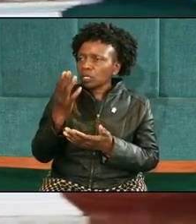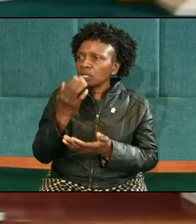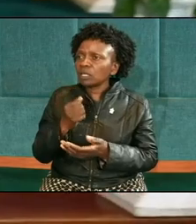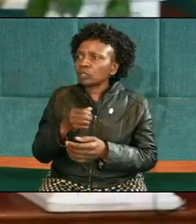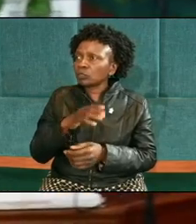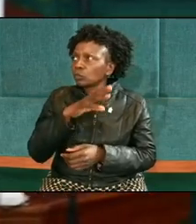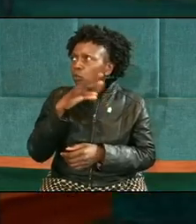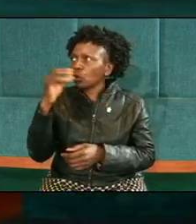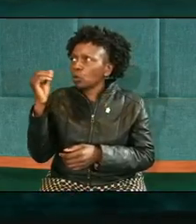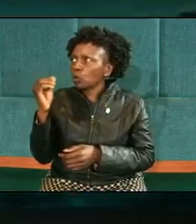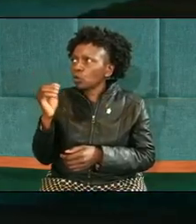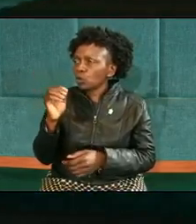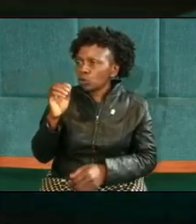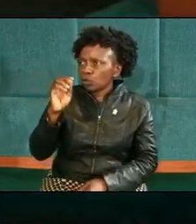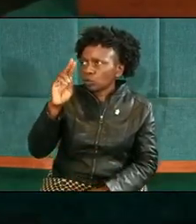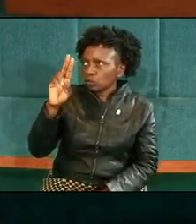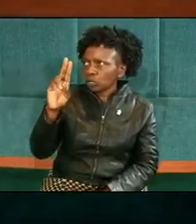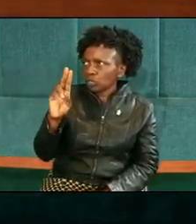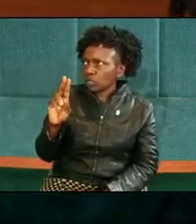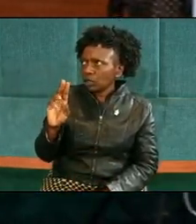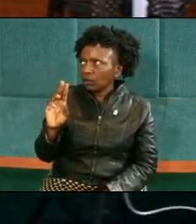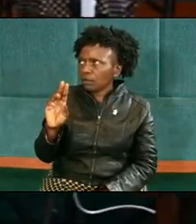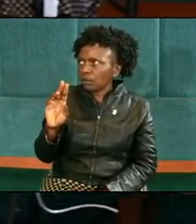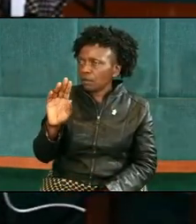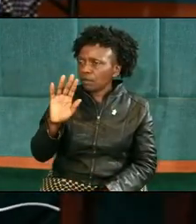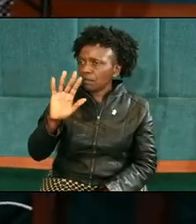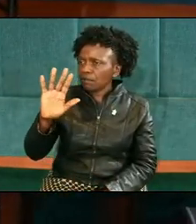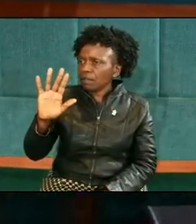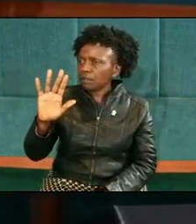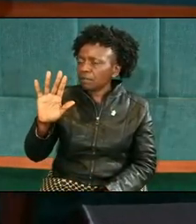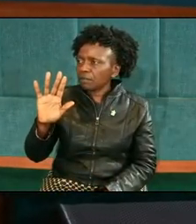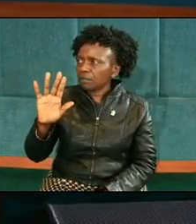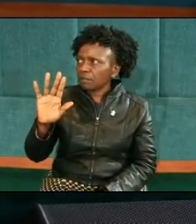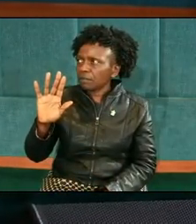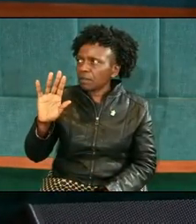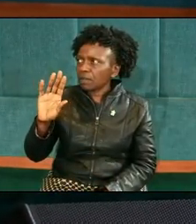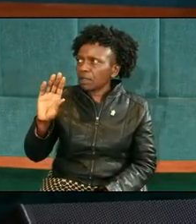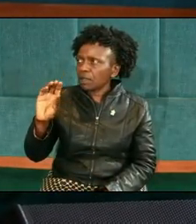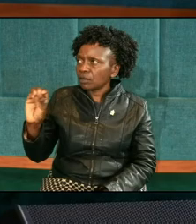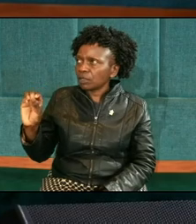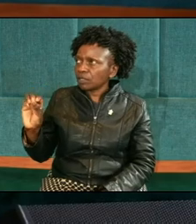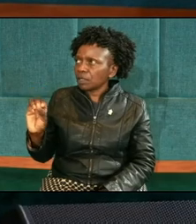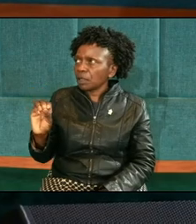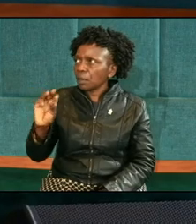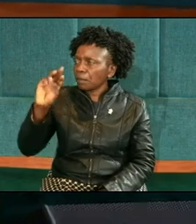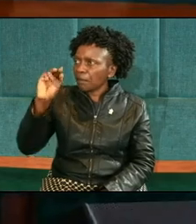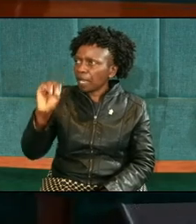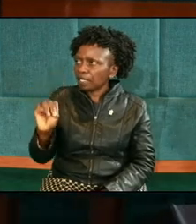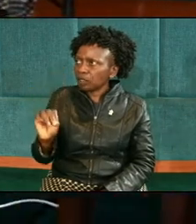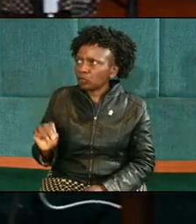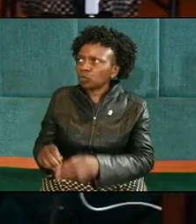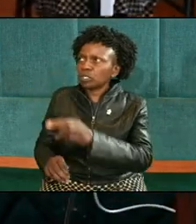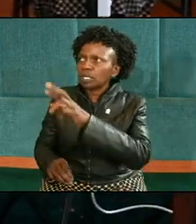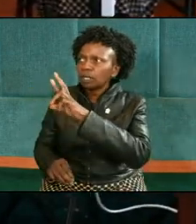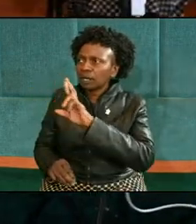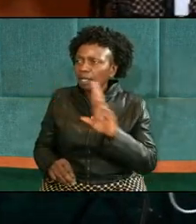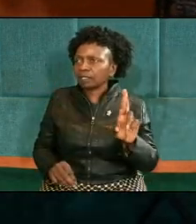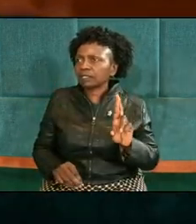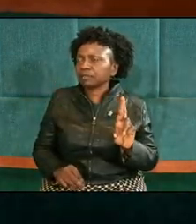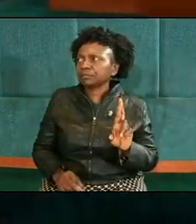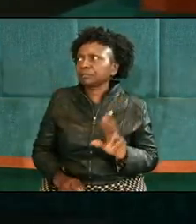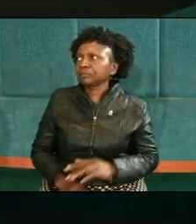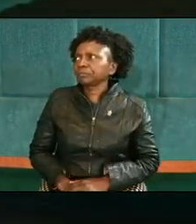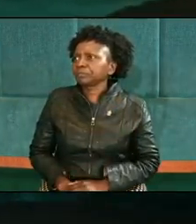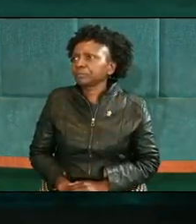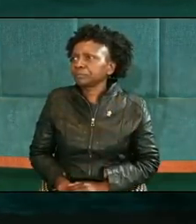550 miles to the right. Is the church with me? Yes. So come on, we'll do some maths